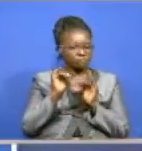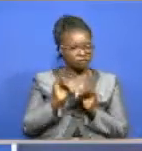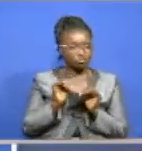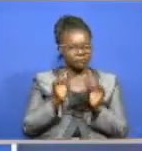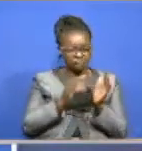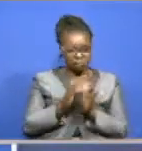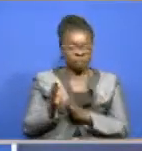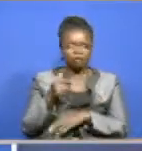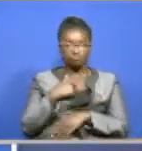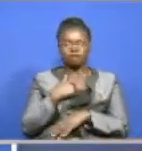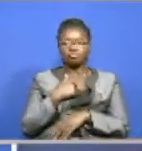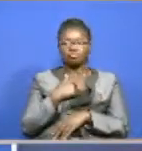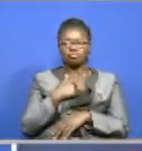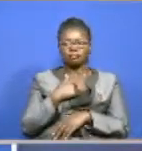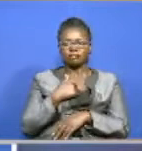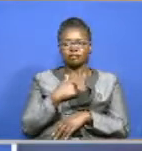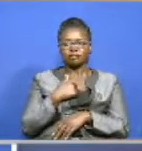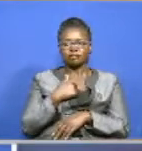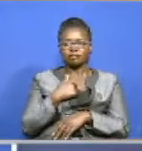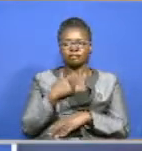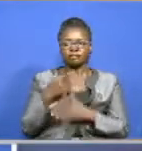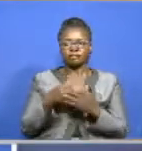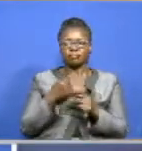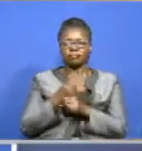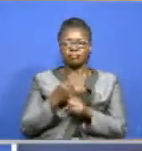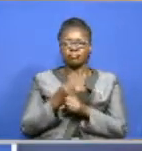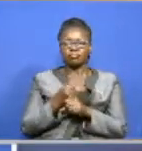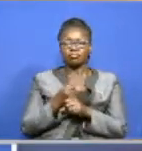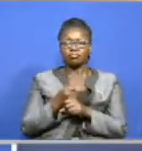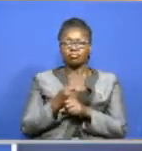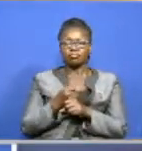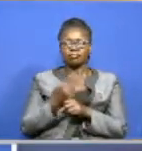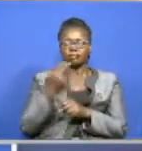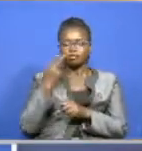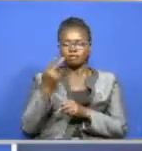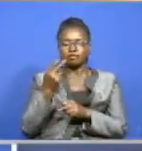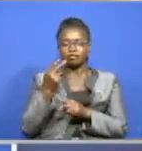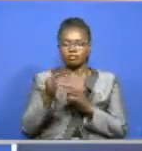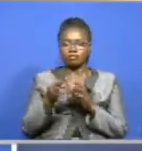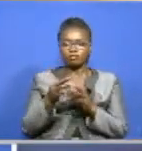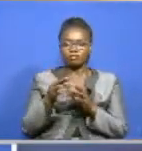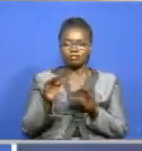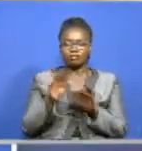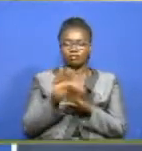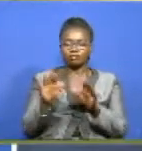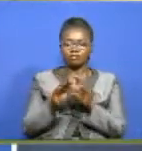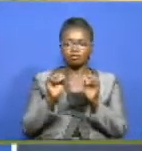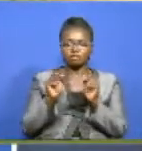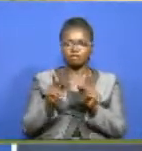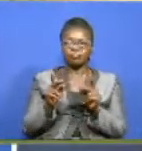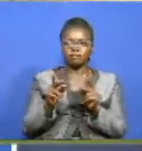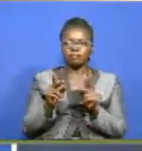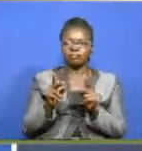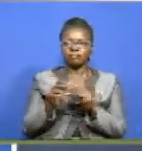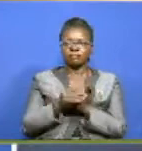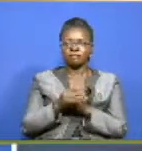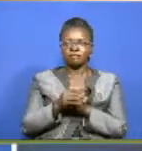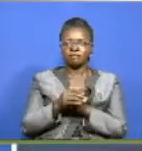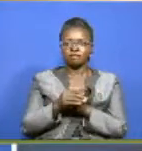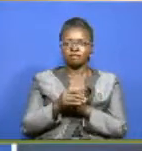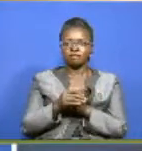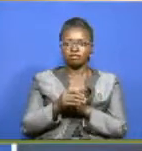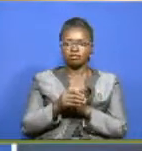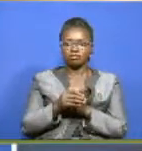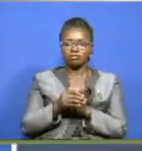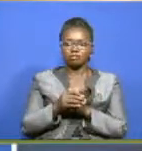strategy from what I'm working on and see whether everything is going to be okay. Samuel Njoroge of Kenya